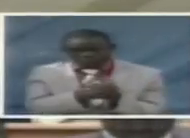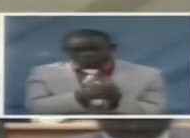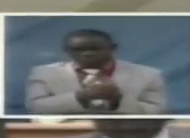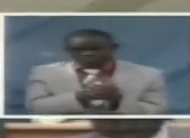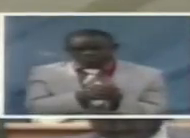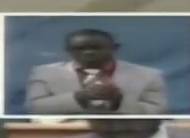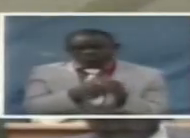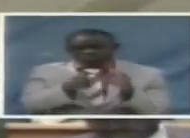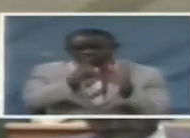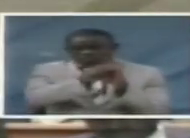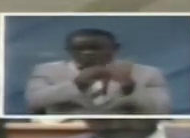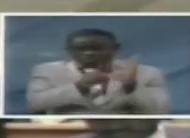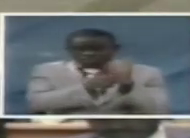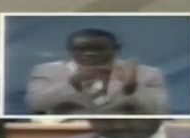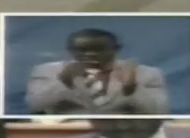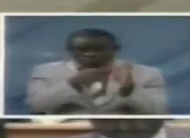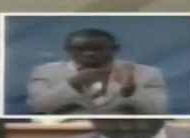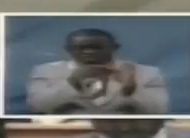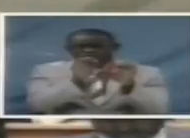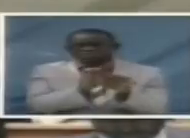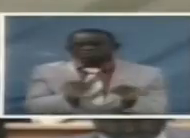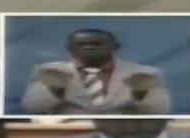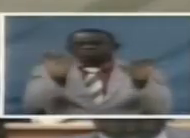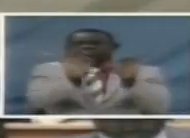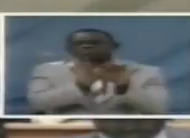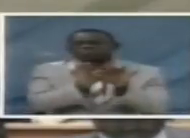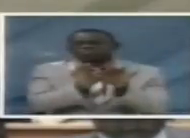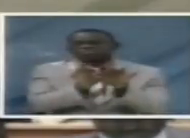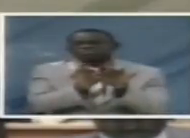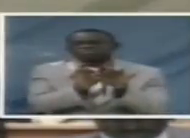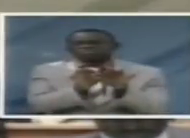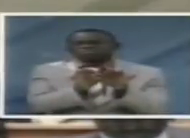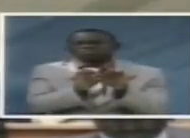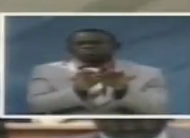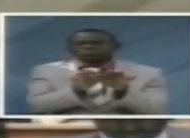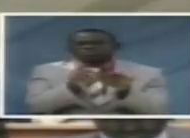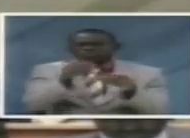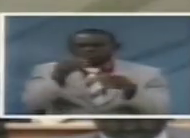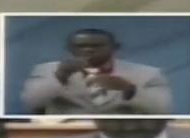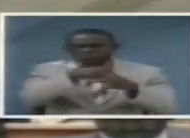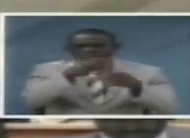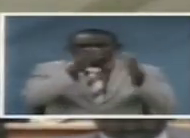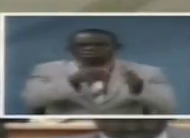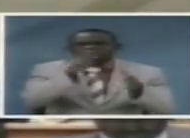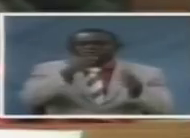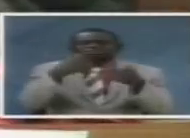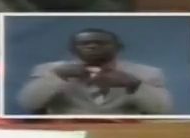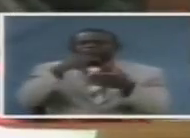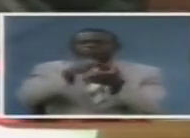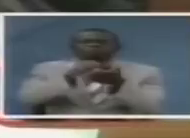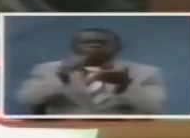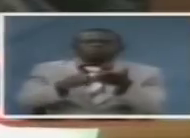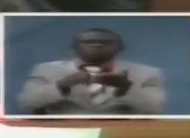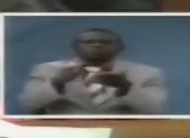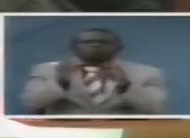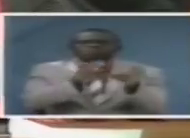consistency is critical to create and sustain investor confidence. Government is committed